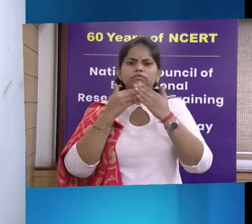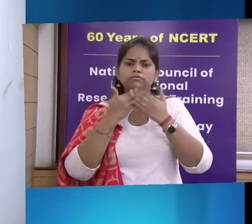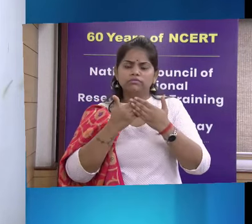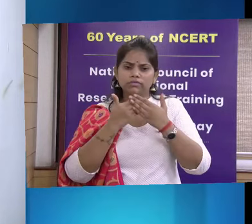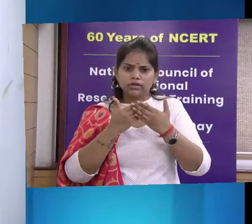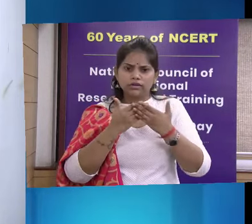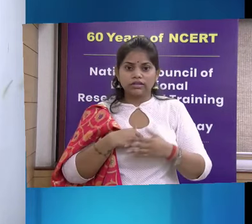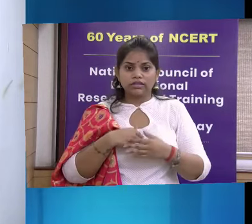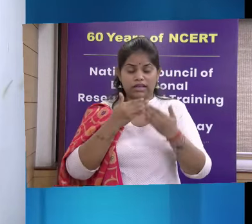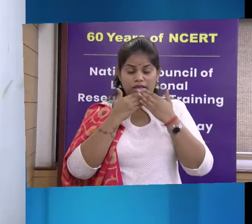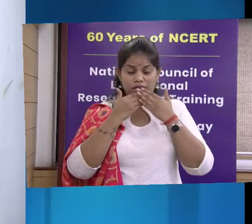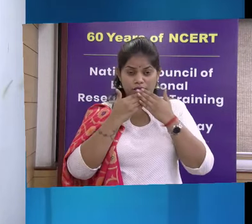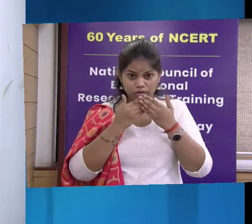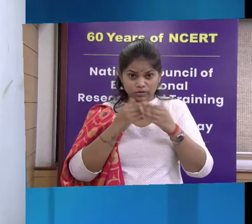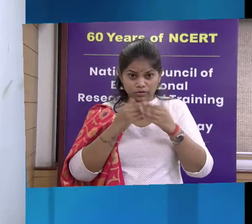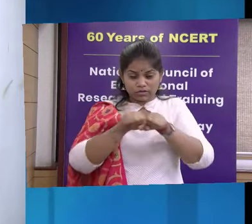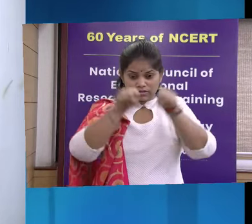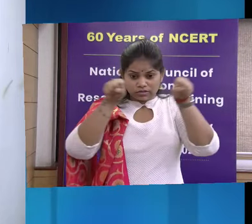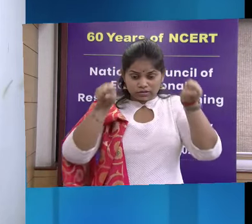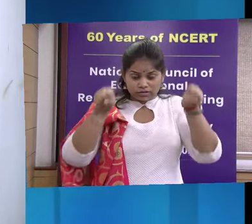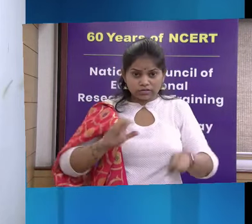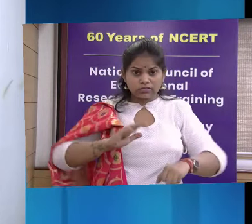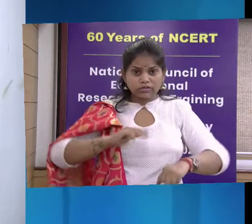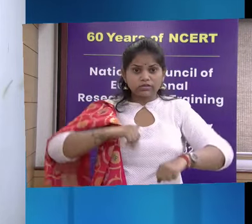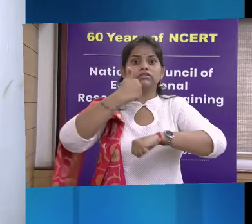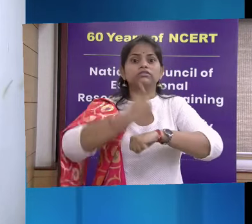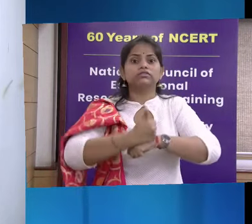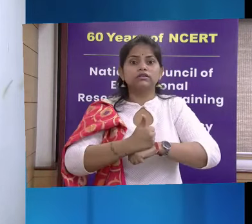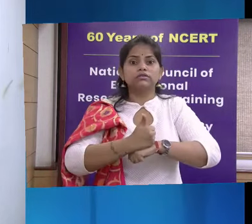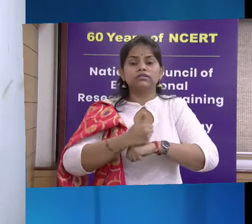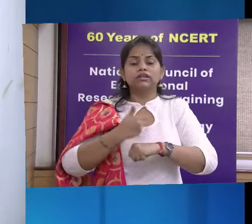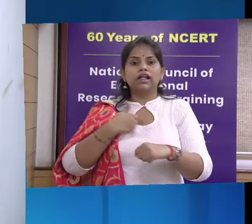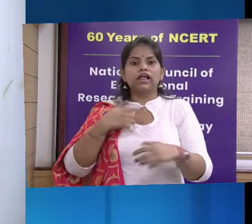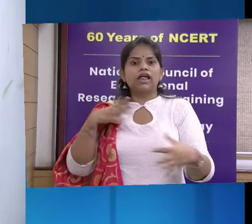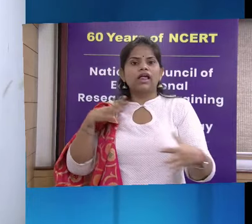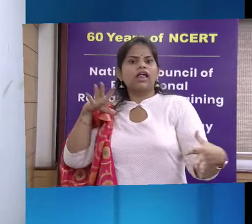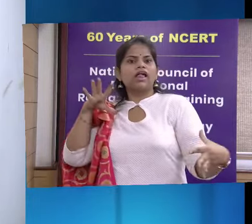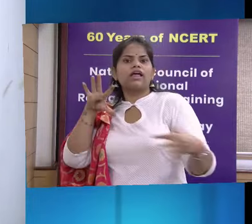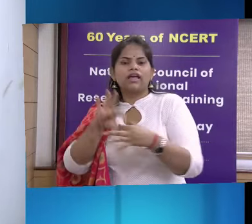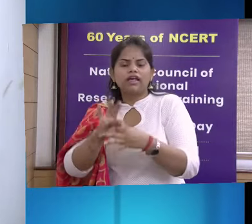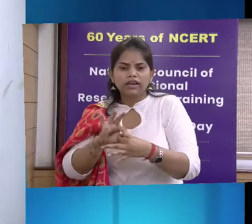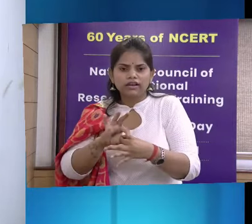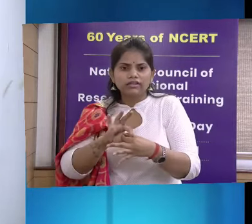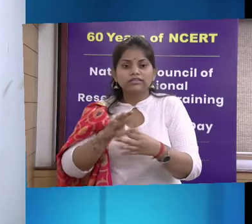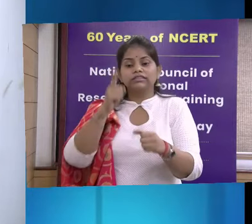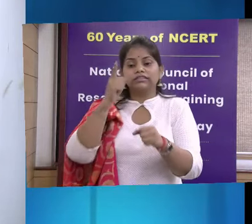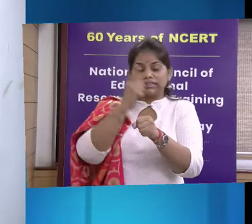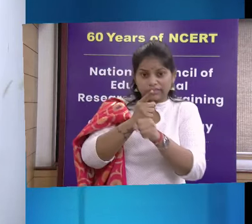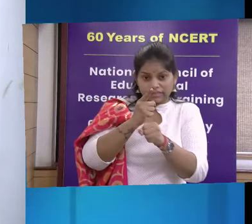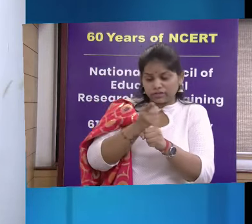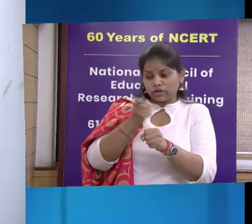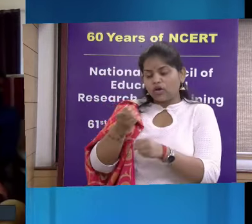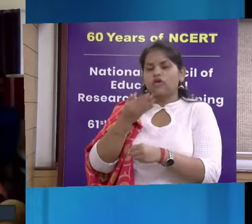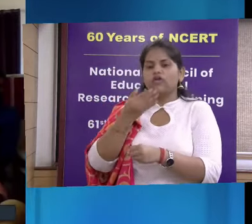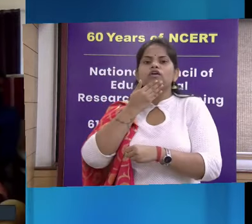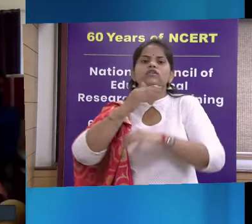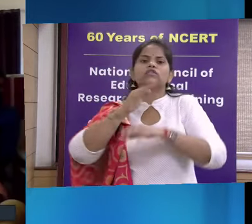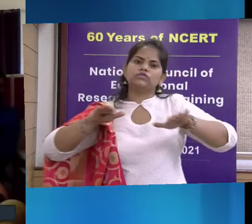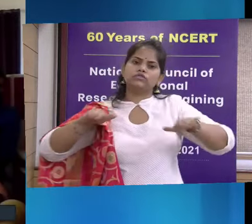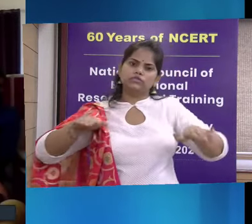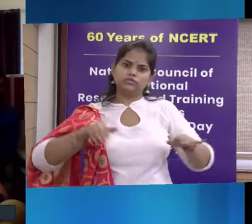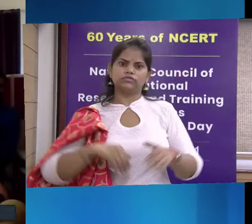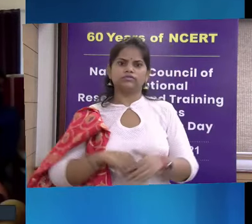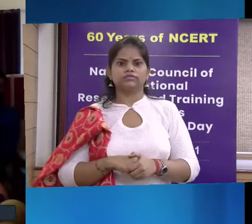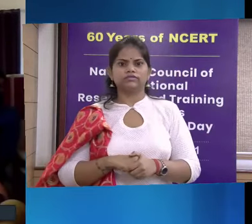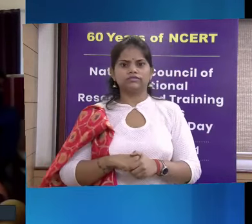should establish an intense relationship between the student and the teacher. As all walks